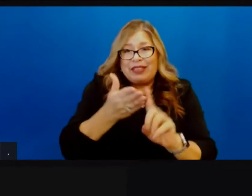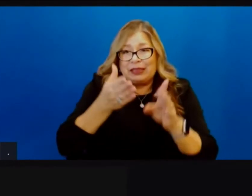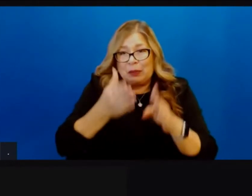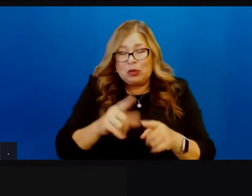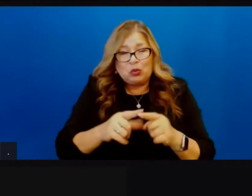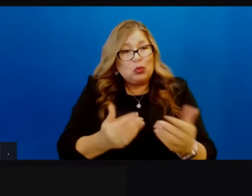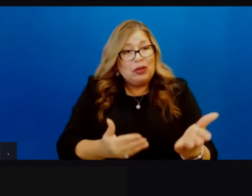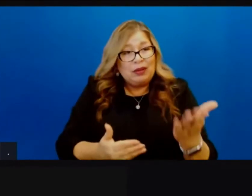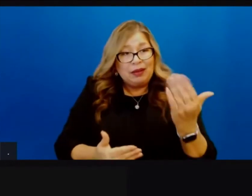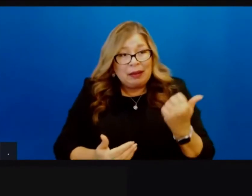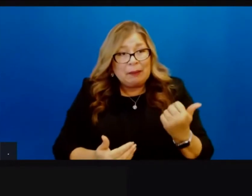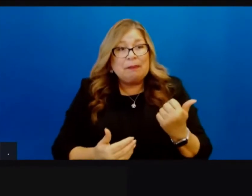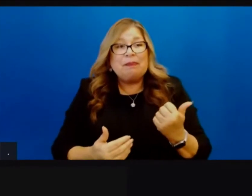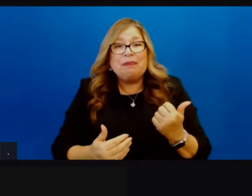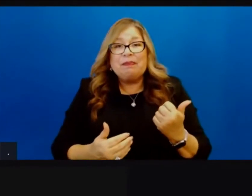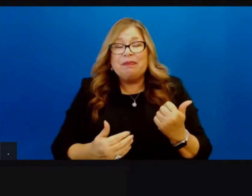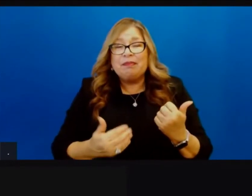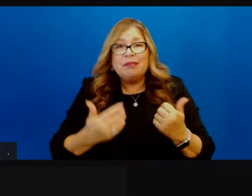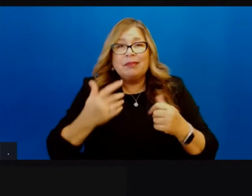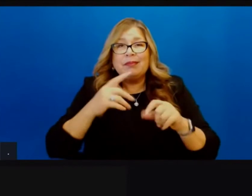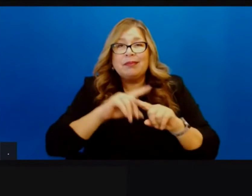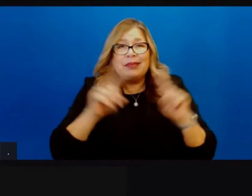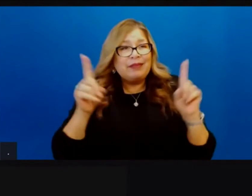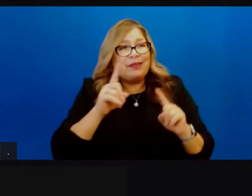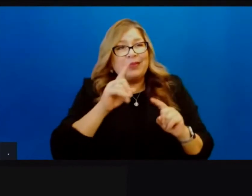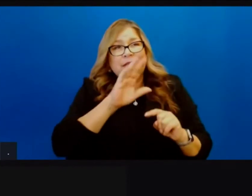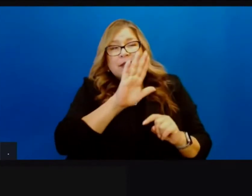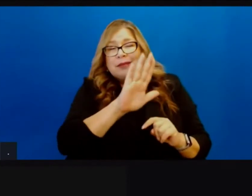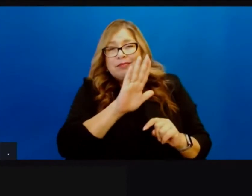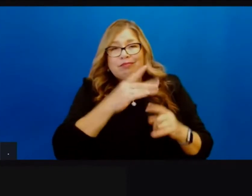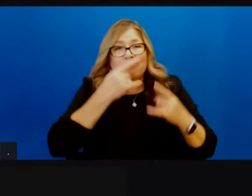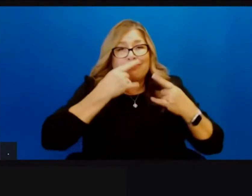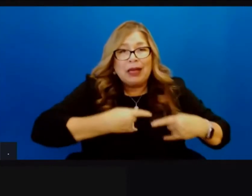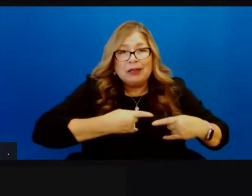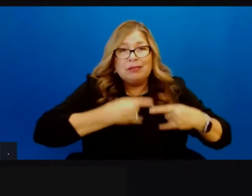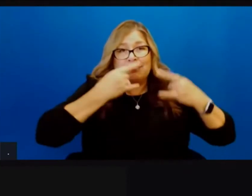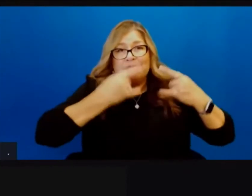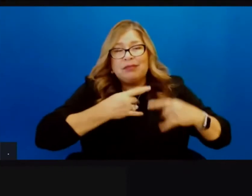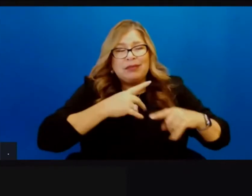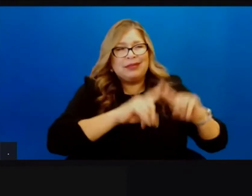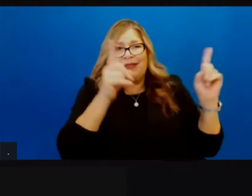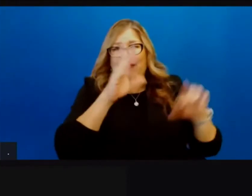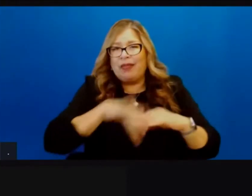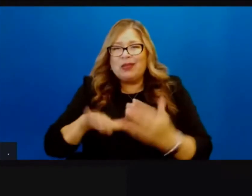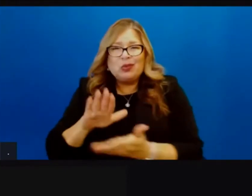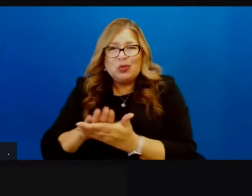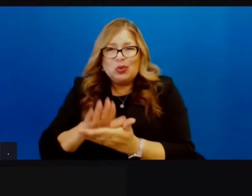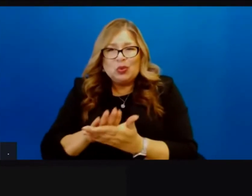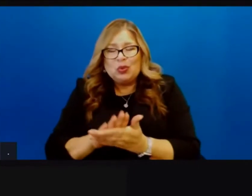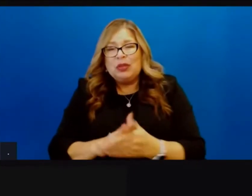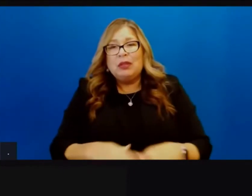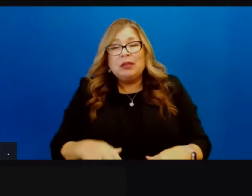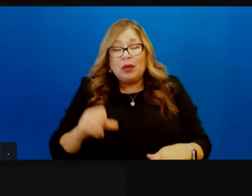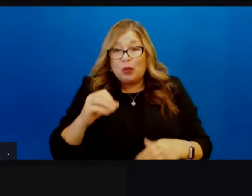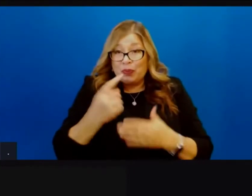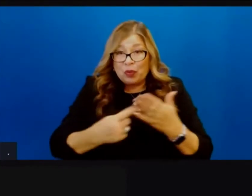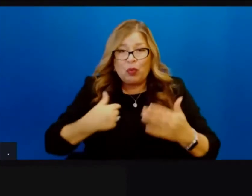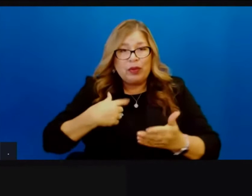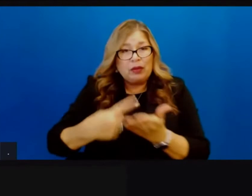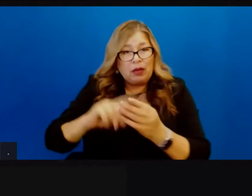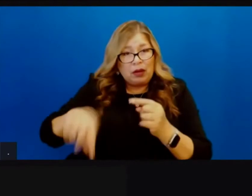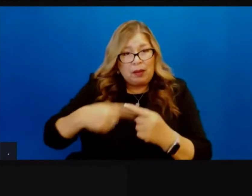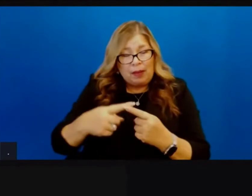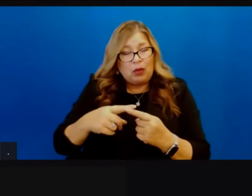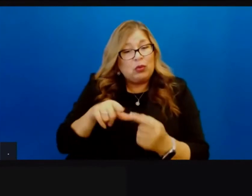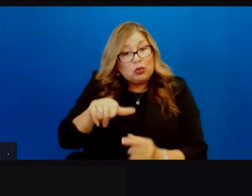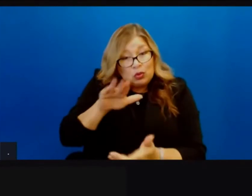their doors are different than schools. So the notion that what we're asking happen in schools has been different